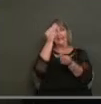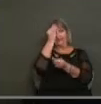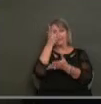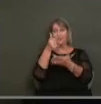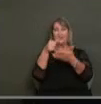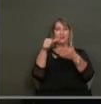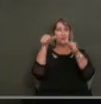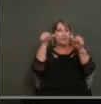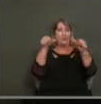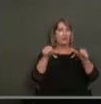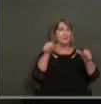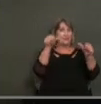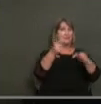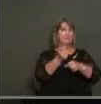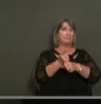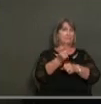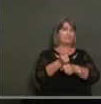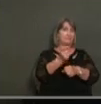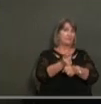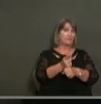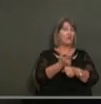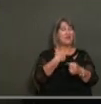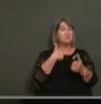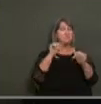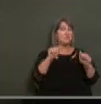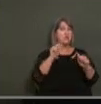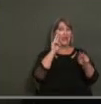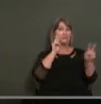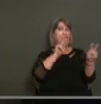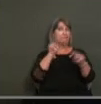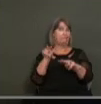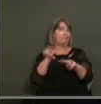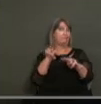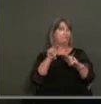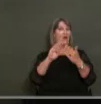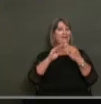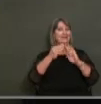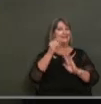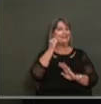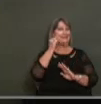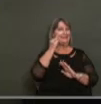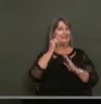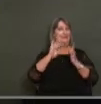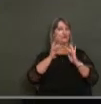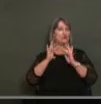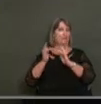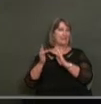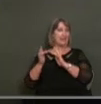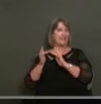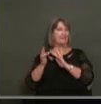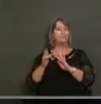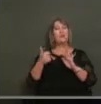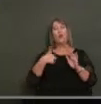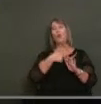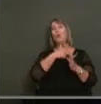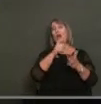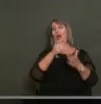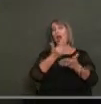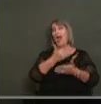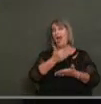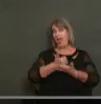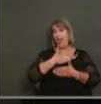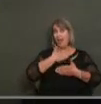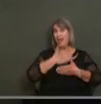annually, and that is available, as I mentioned, it's on the city's website. We are happy to share with you information where to